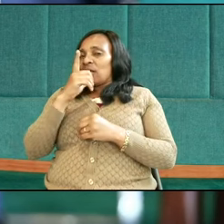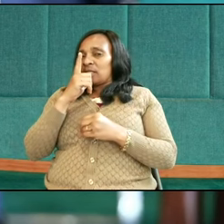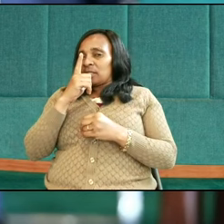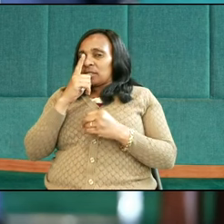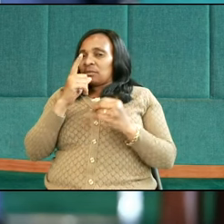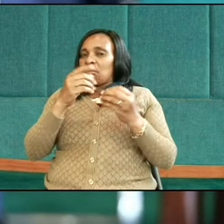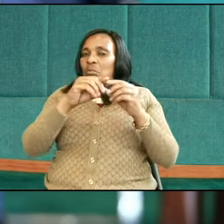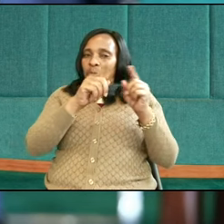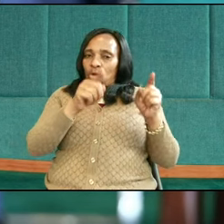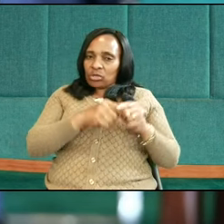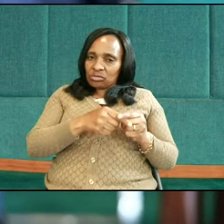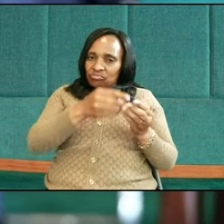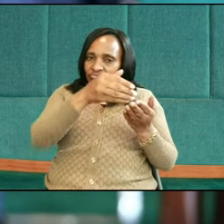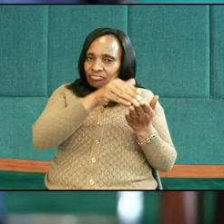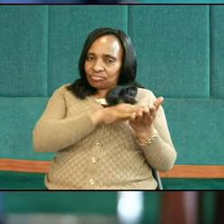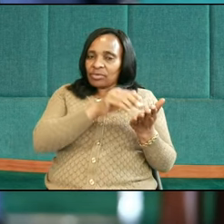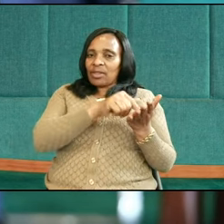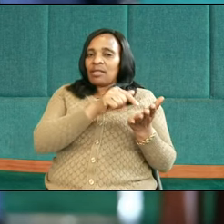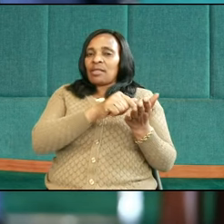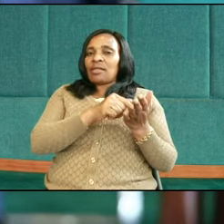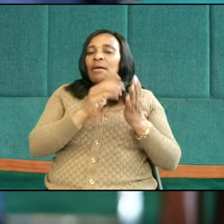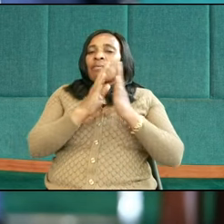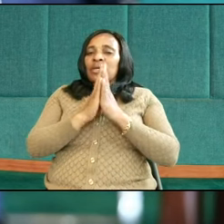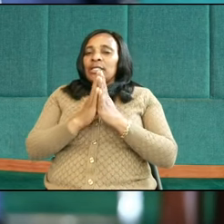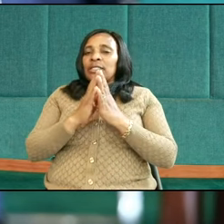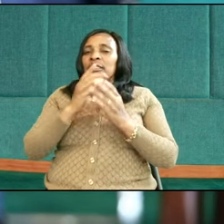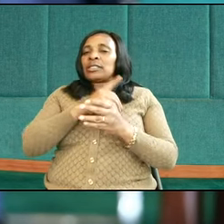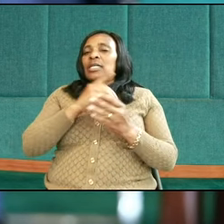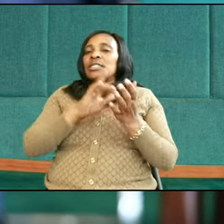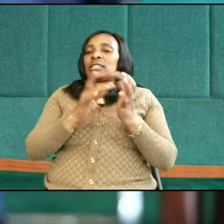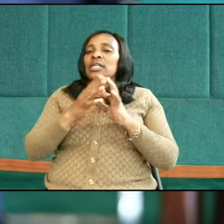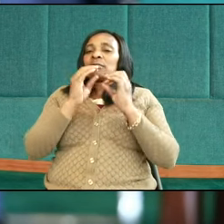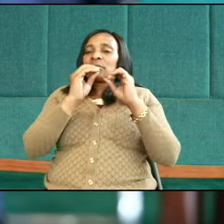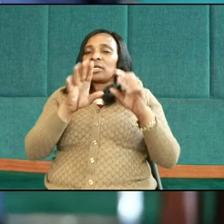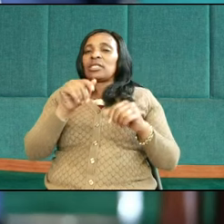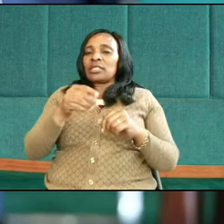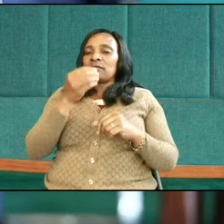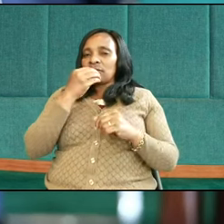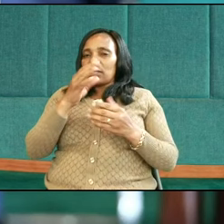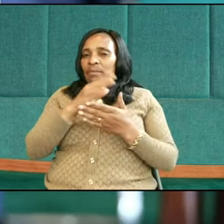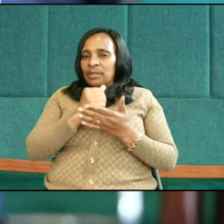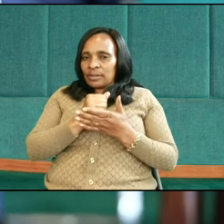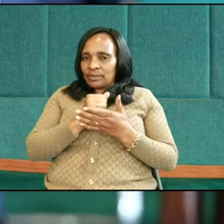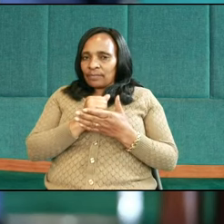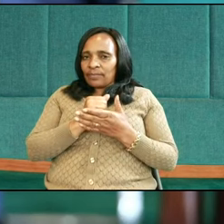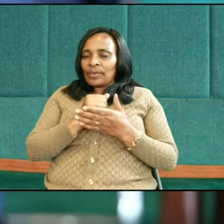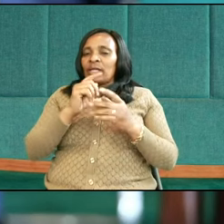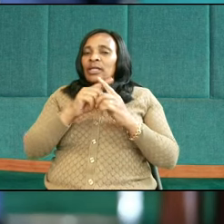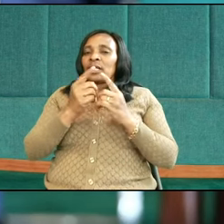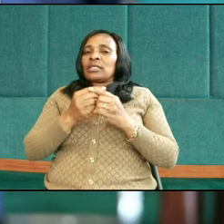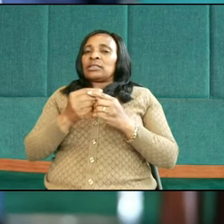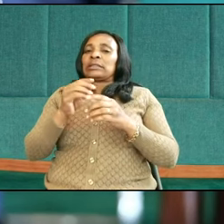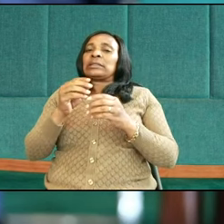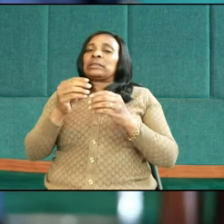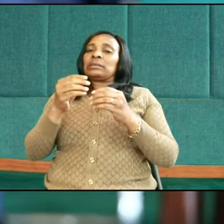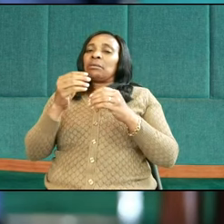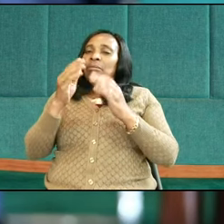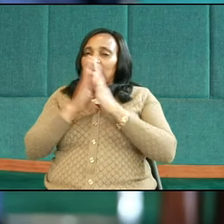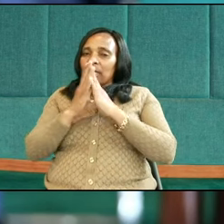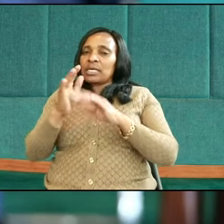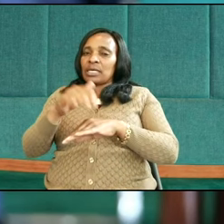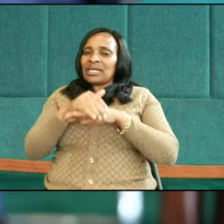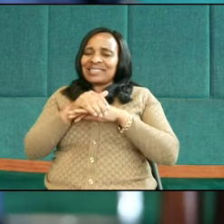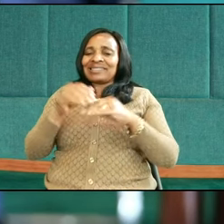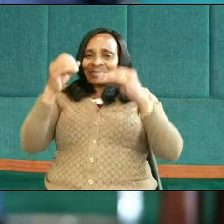unpacked her lunchbox in the school classroom and prayed, Dear Jesus, bless this food. Amen. She said again in English. She had